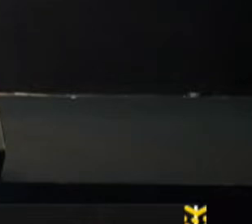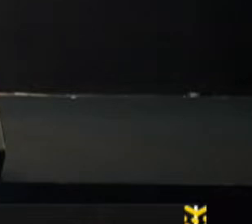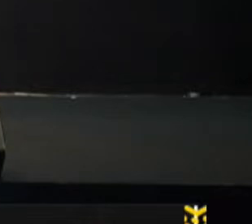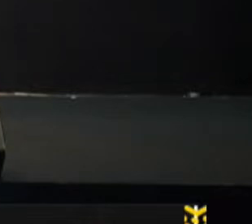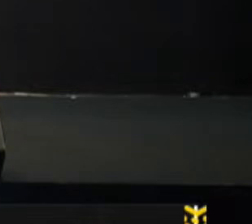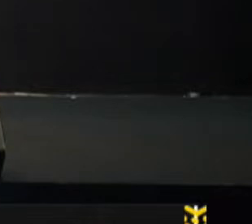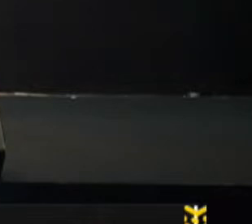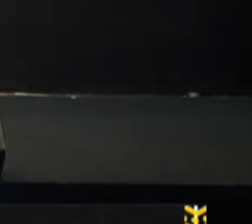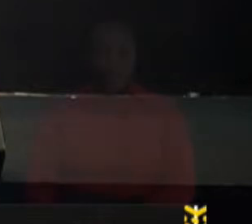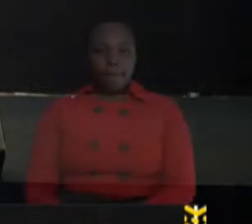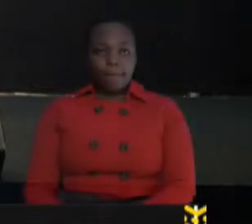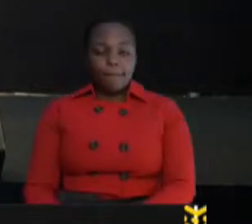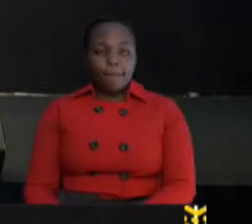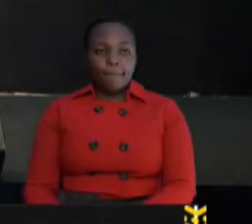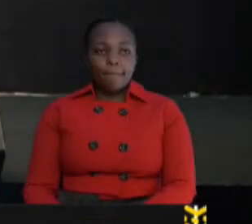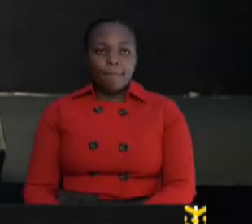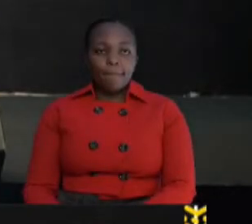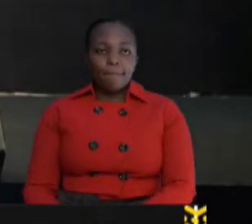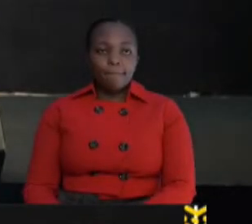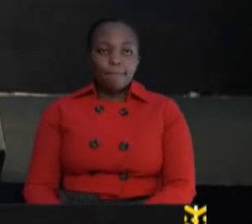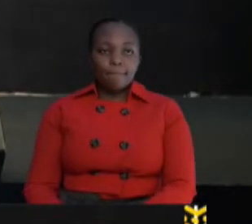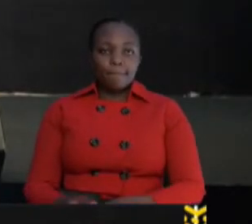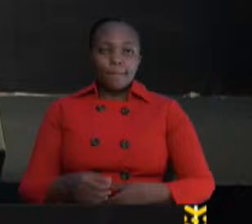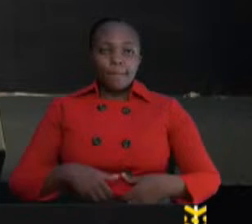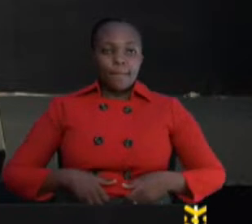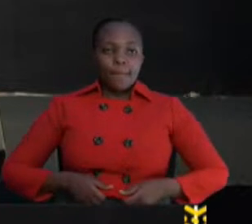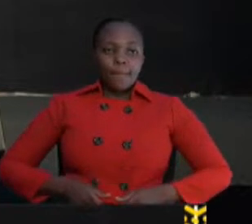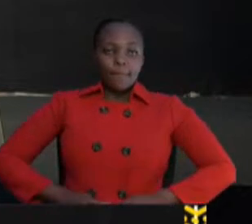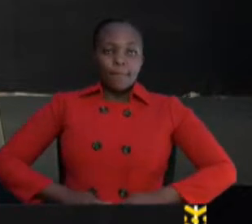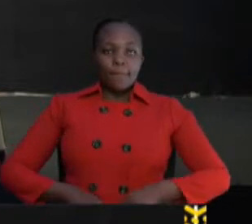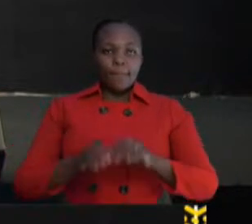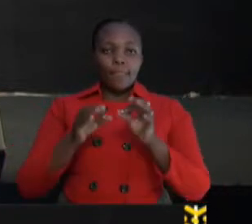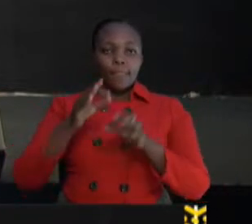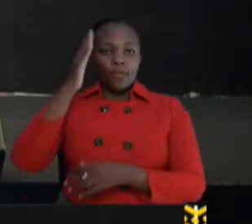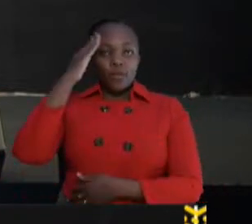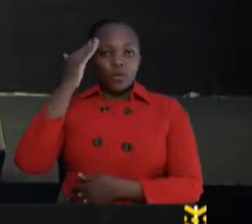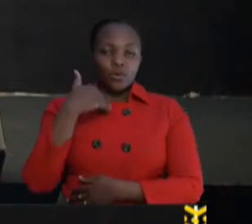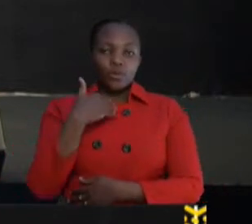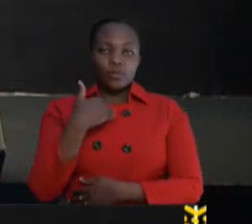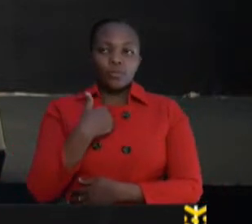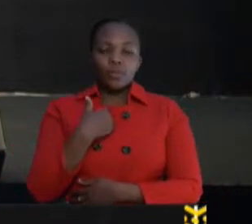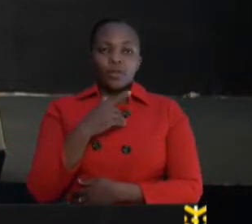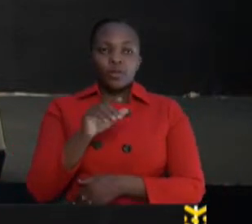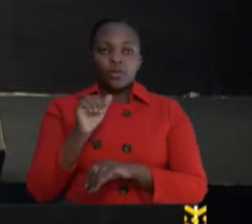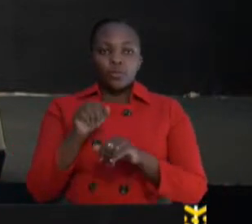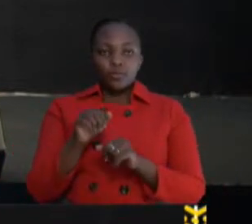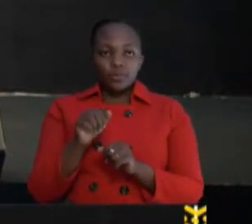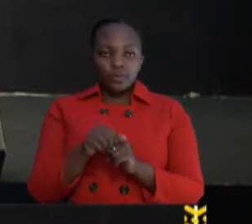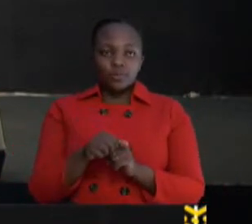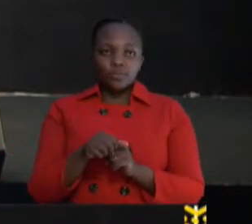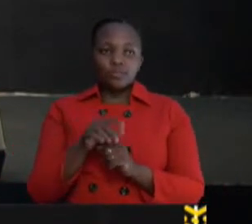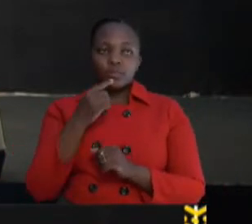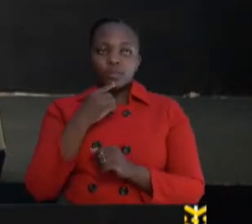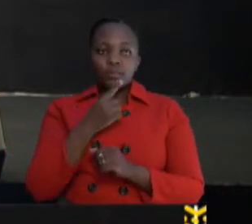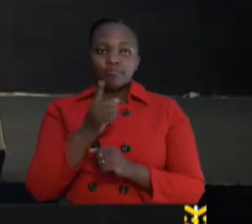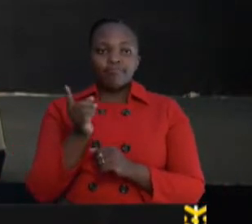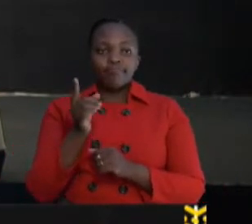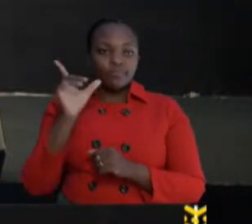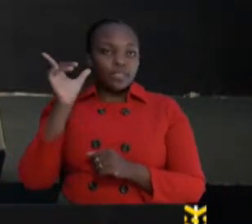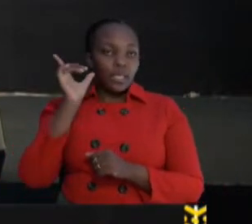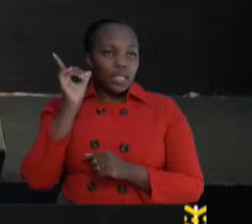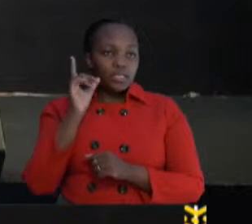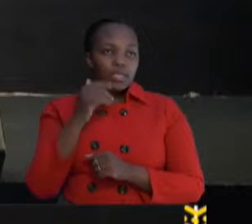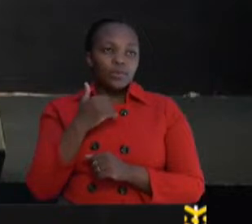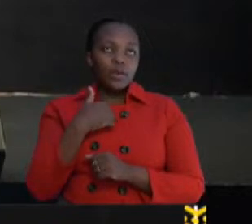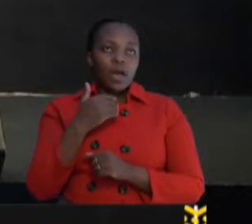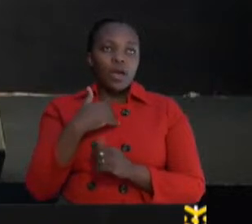in, yeah? Or anyone here, you've held their hand and whatnot, you can tell them, listen, there is someone who